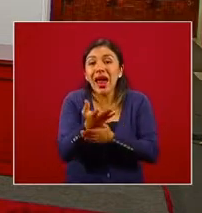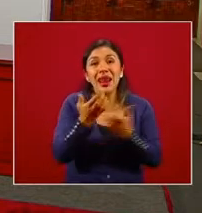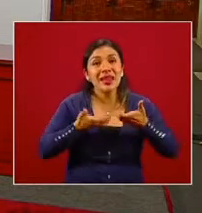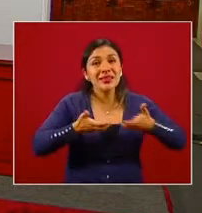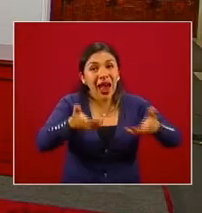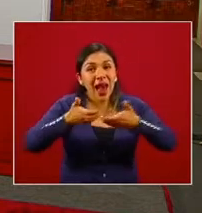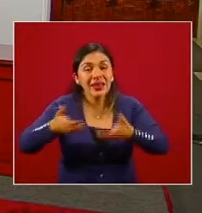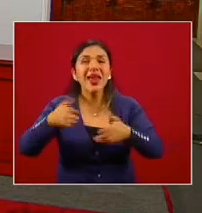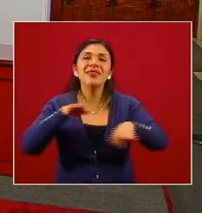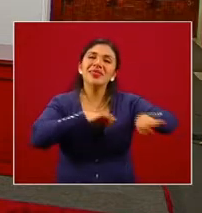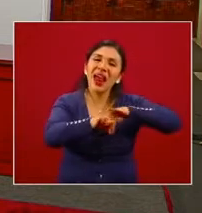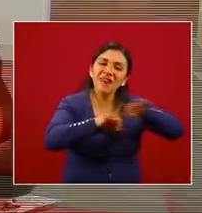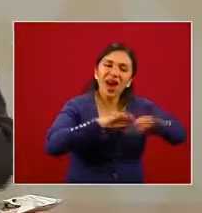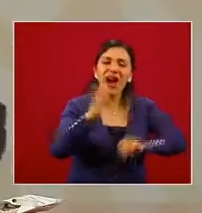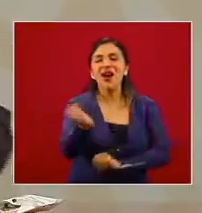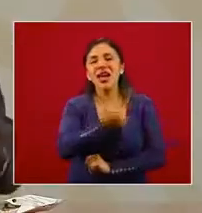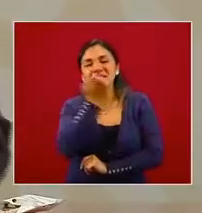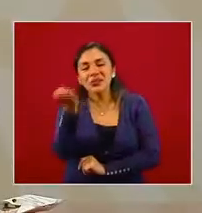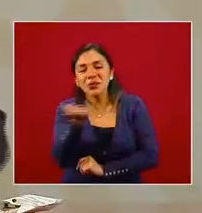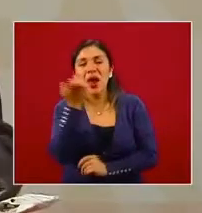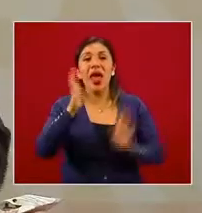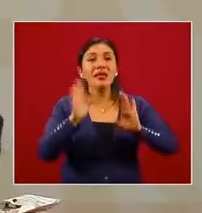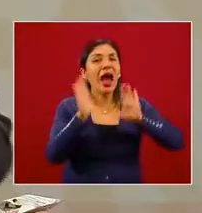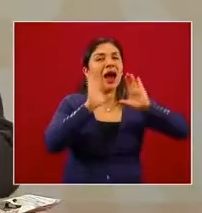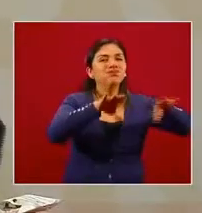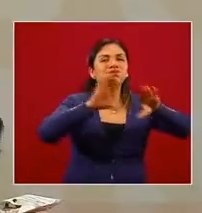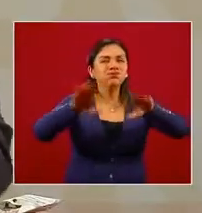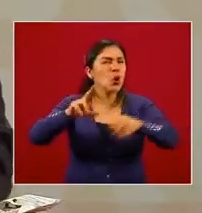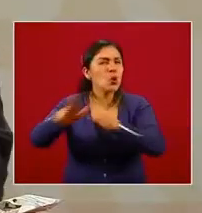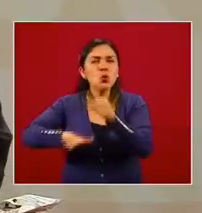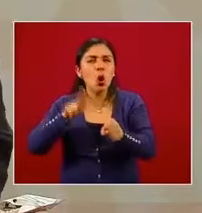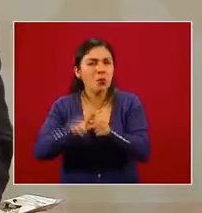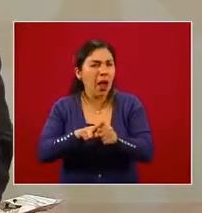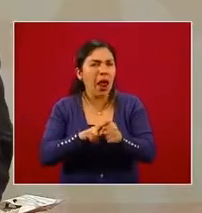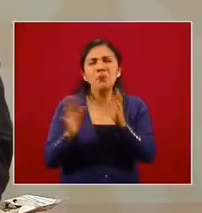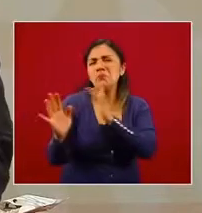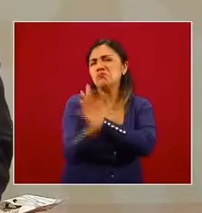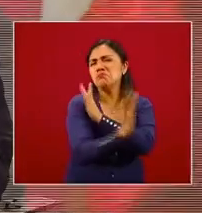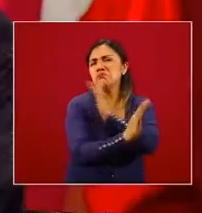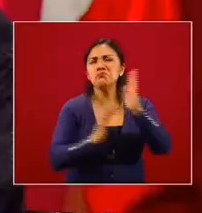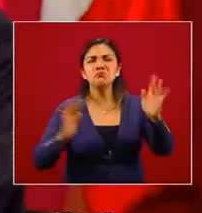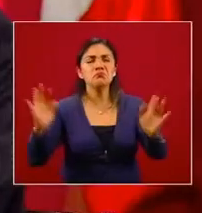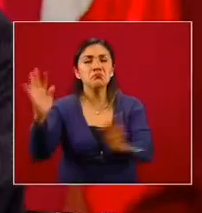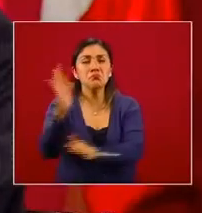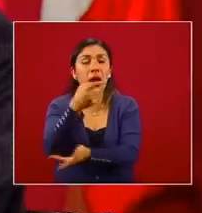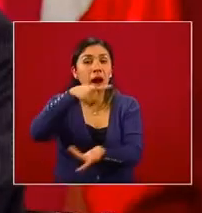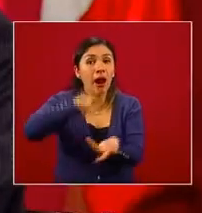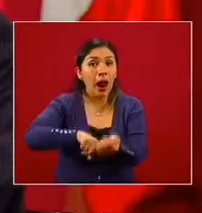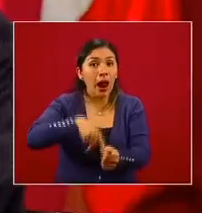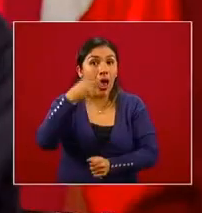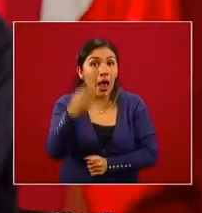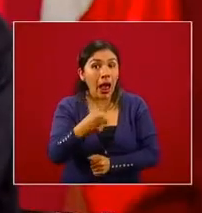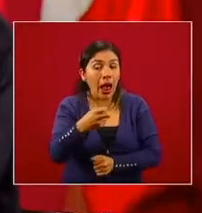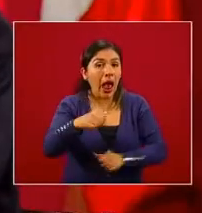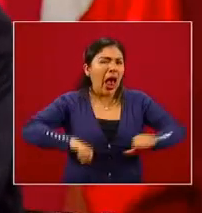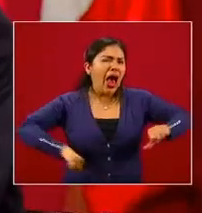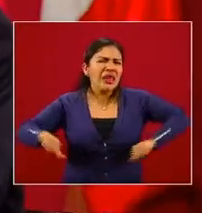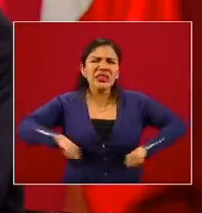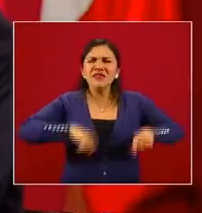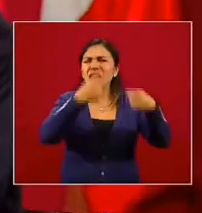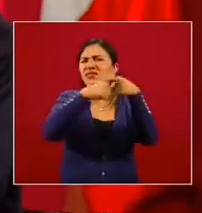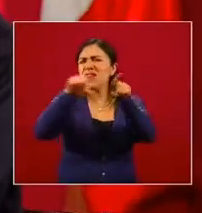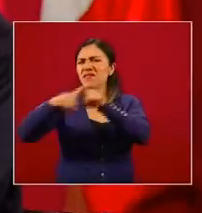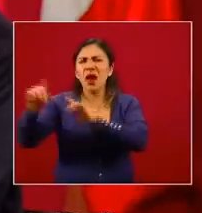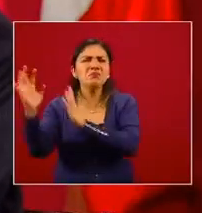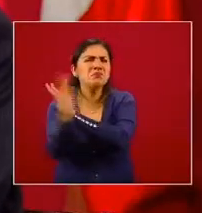goes back into public and mobility starts to ramp up, people are going back to malls, they're in parks, they're at schools,